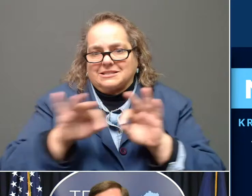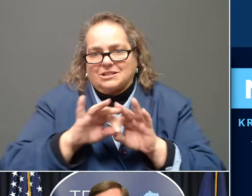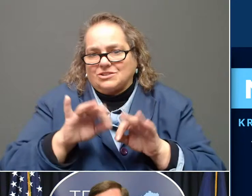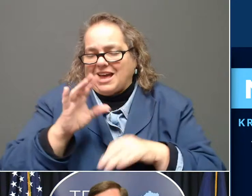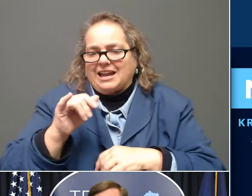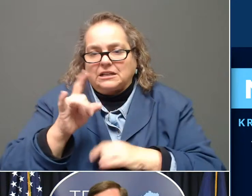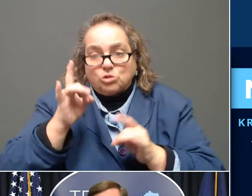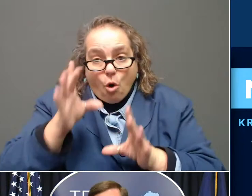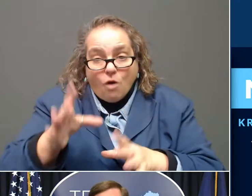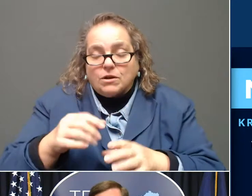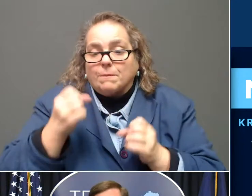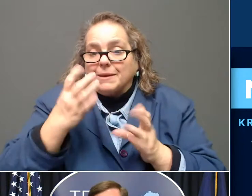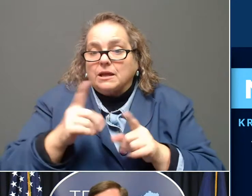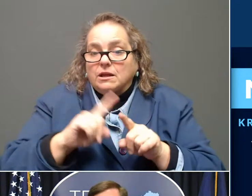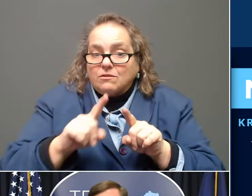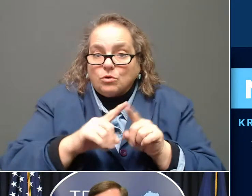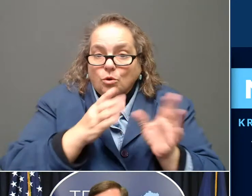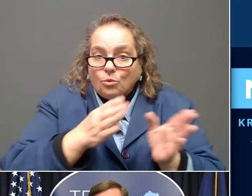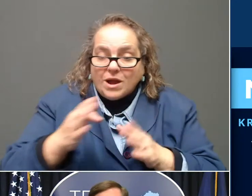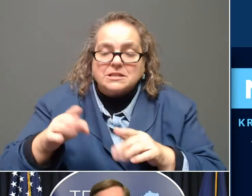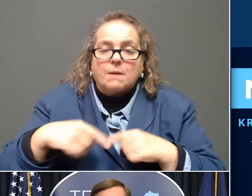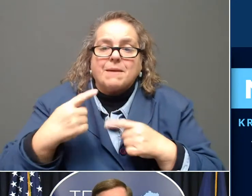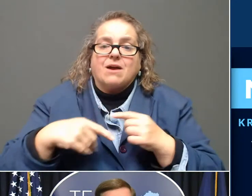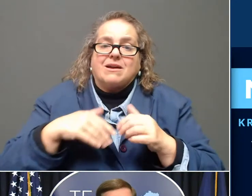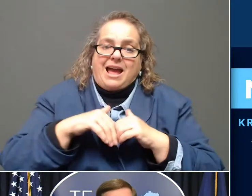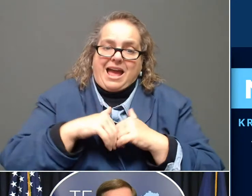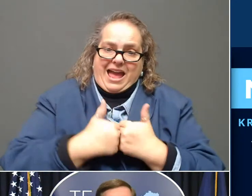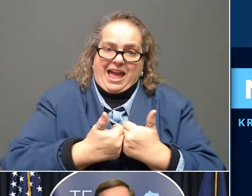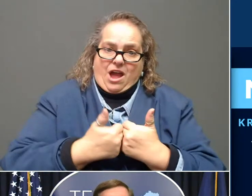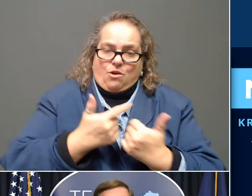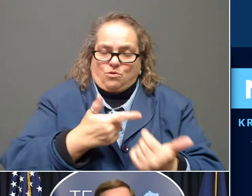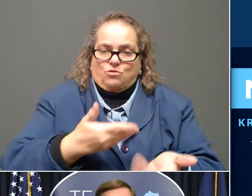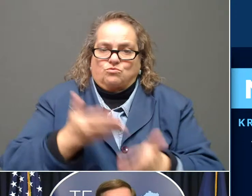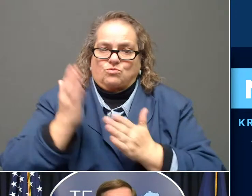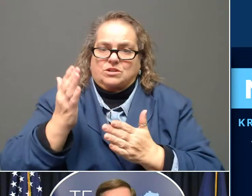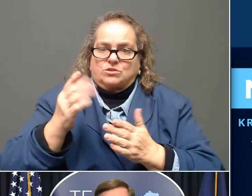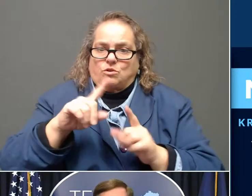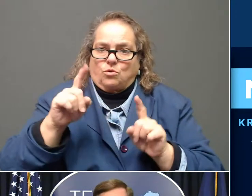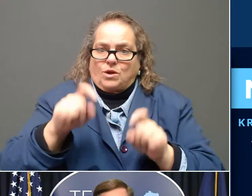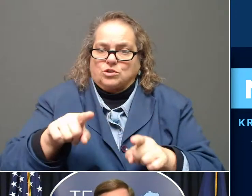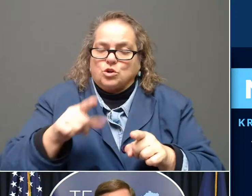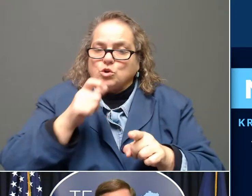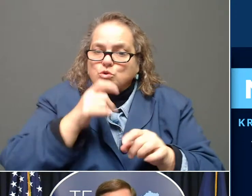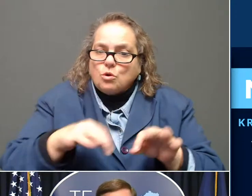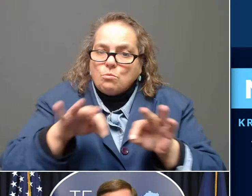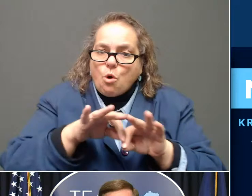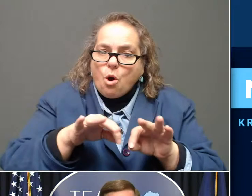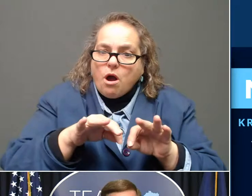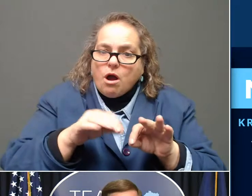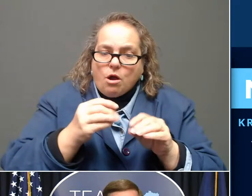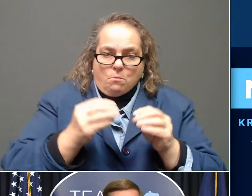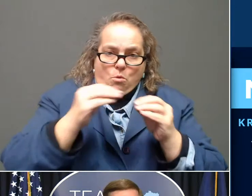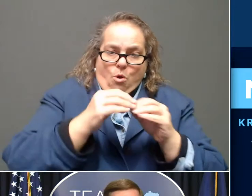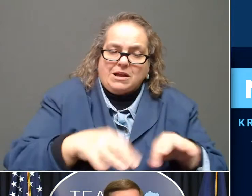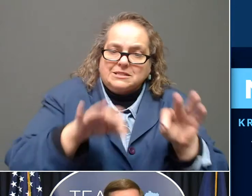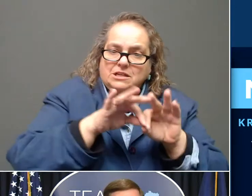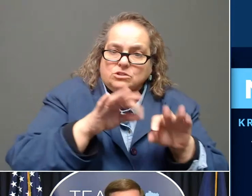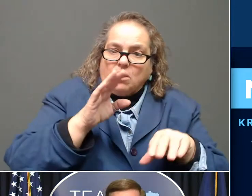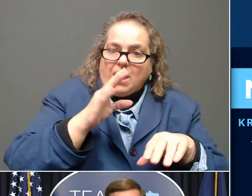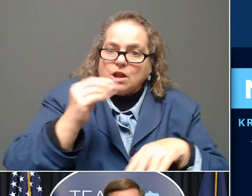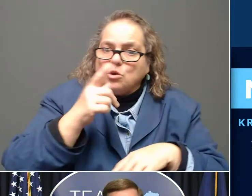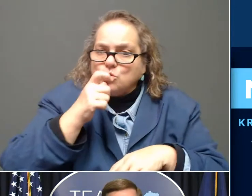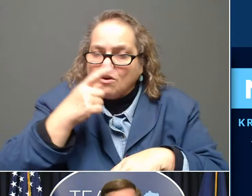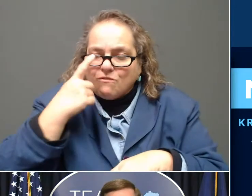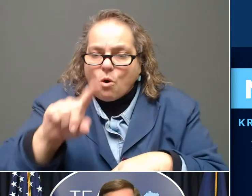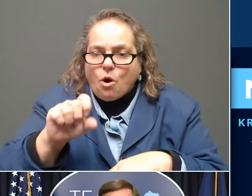essential and wonderful, and I want them to feel supported. We need to get through 1B. We'll see about other decisions in 1C, but this is